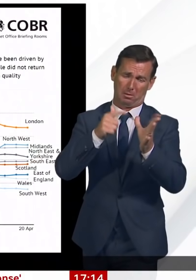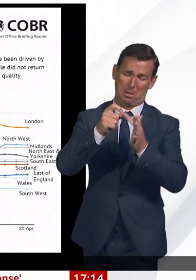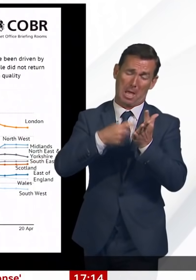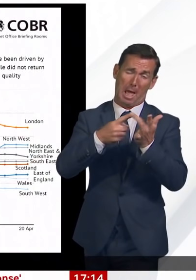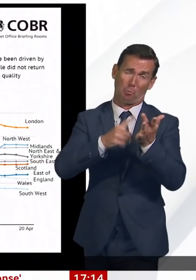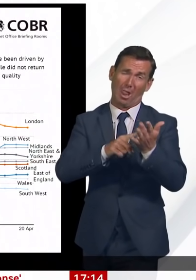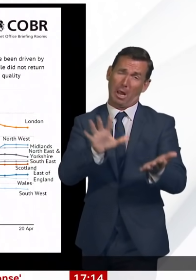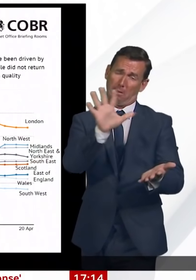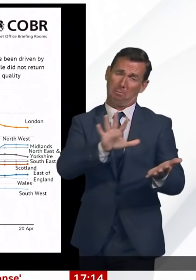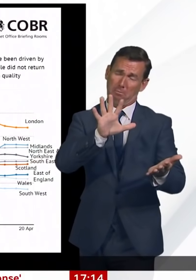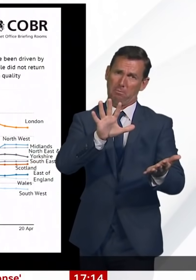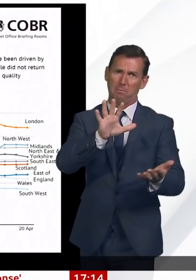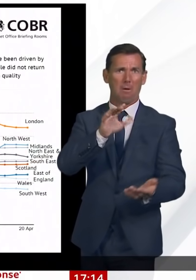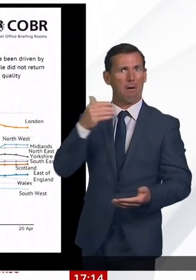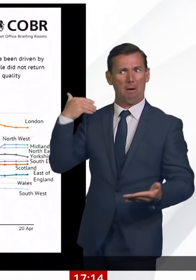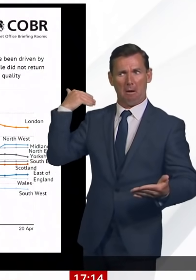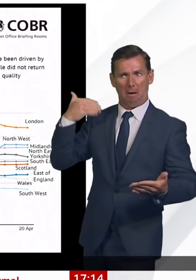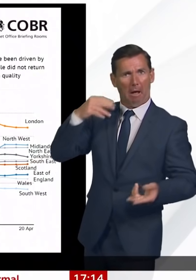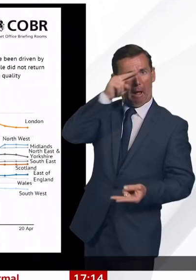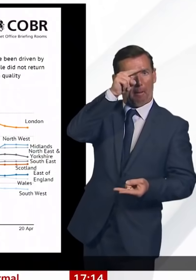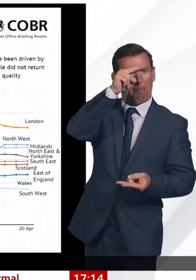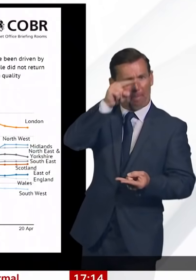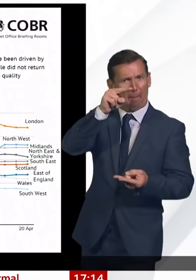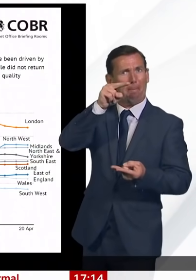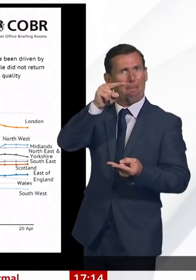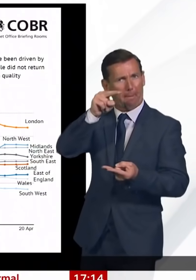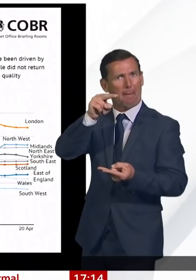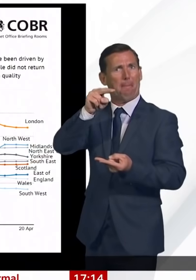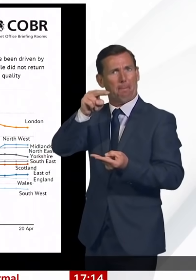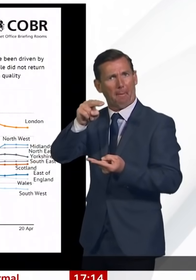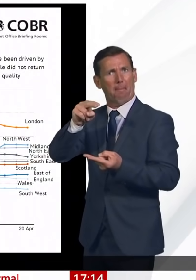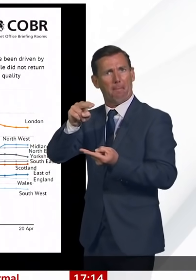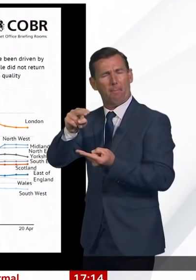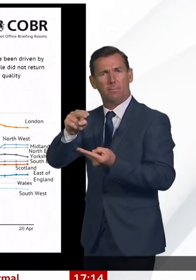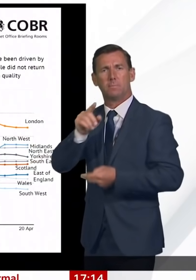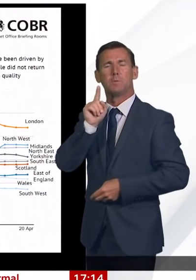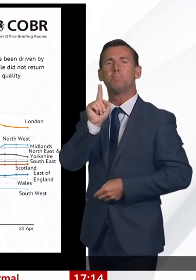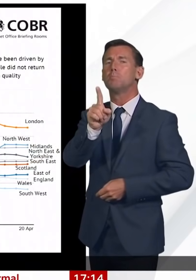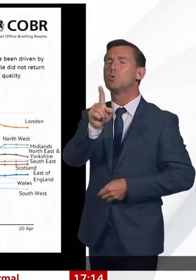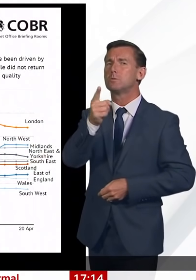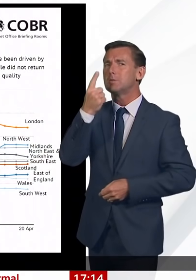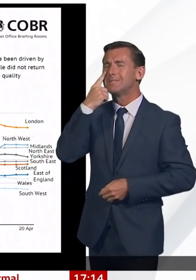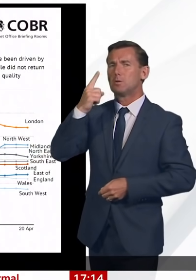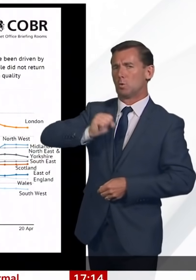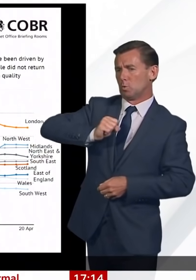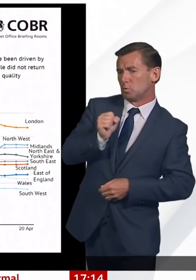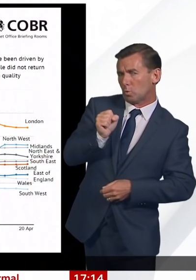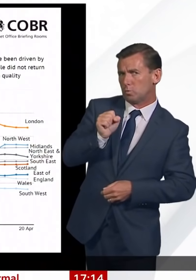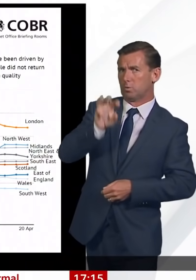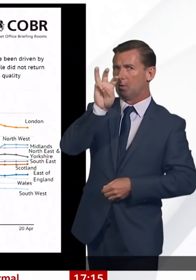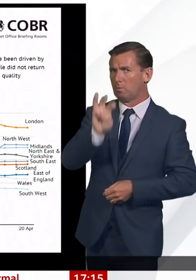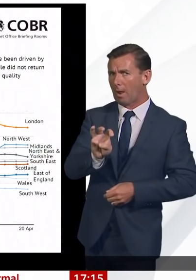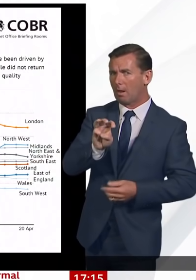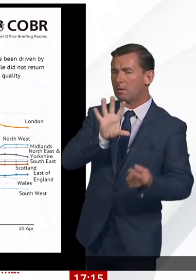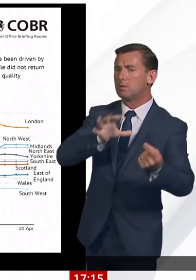since then there has been a decline. But in the other parts of the graph, that is to say Scotland, Wales and the other